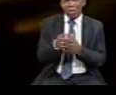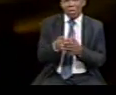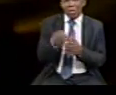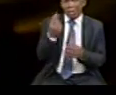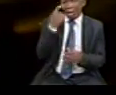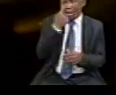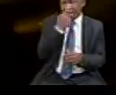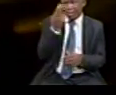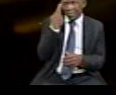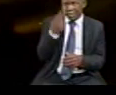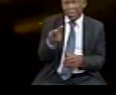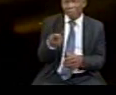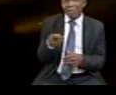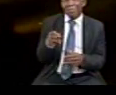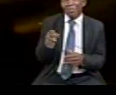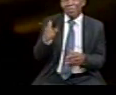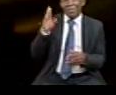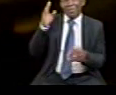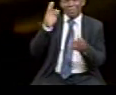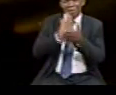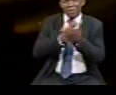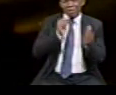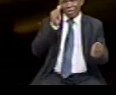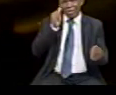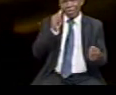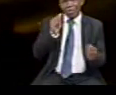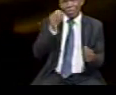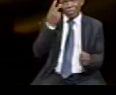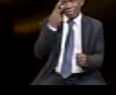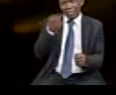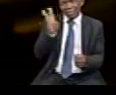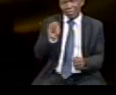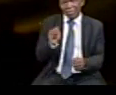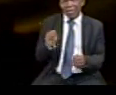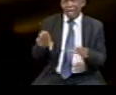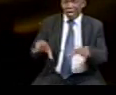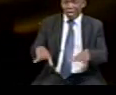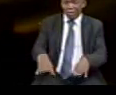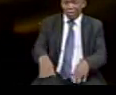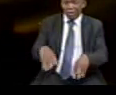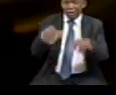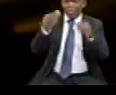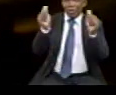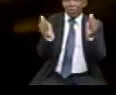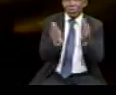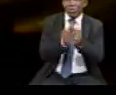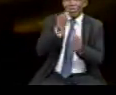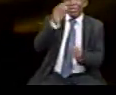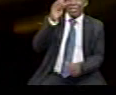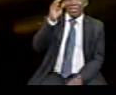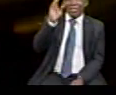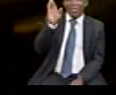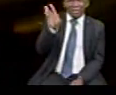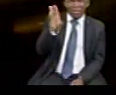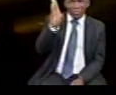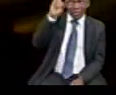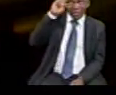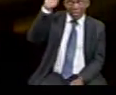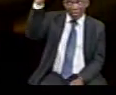hear the sound of the trumpet, and they will be taken up. Taken up to meet him in the cloud, and we shall be with him